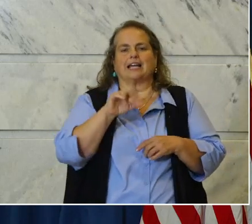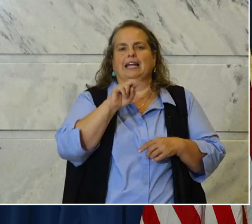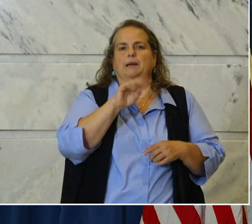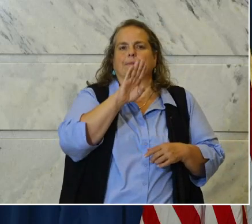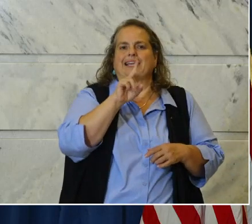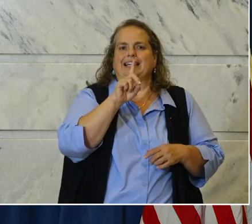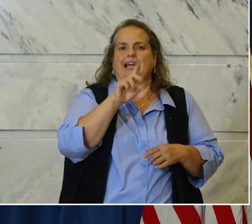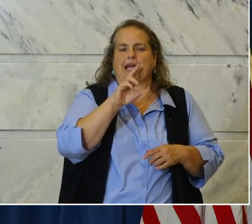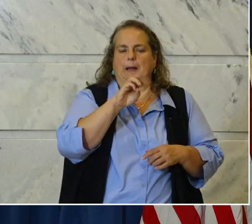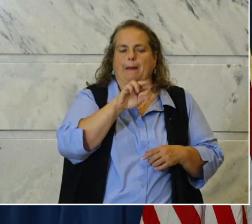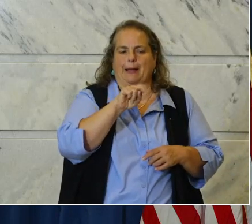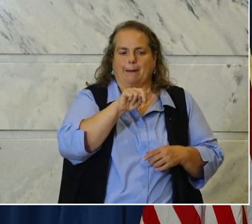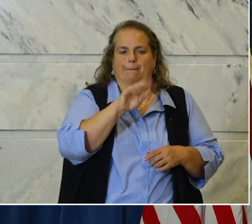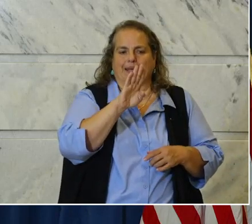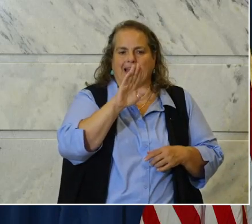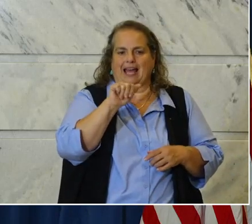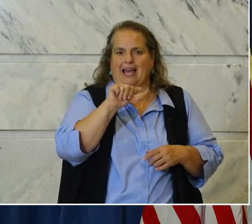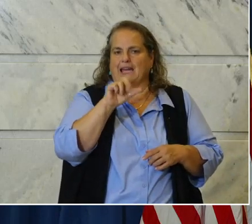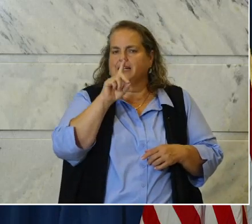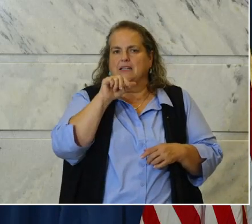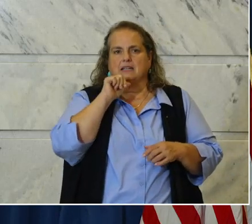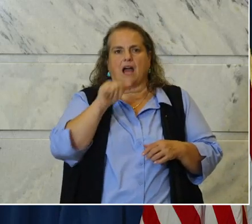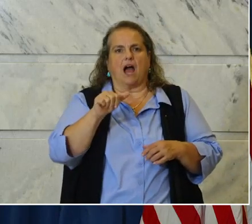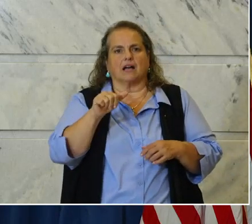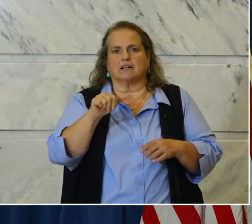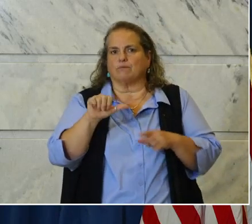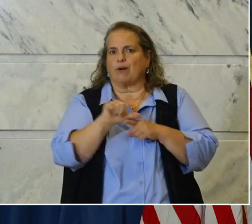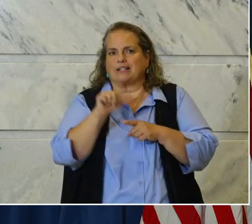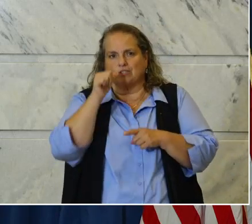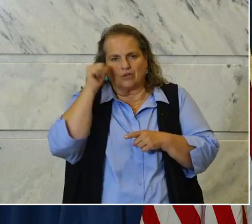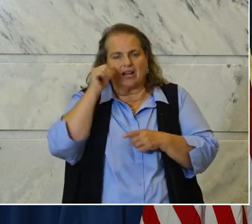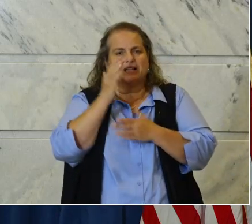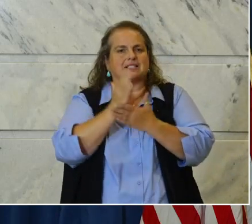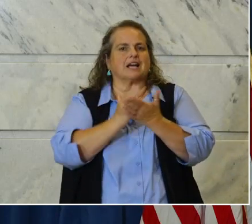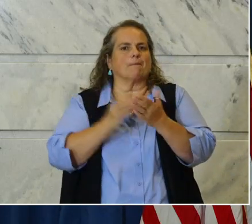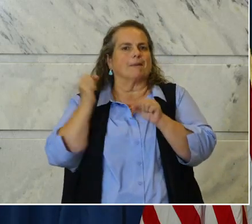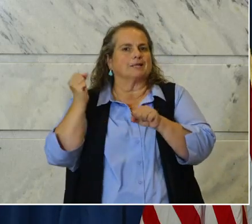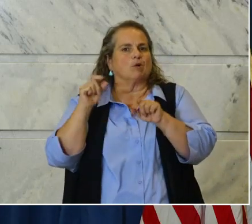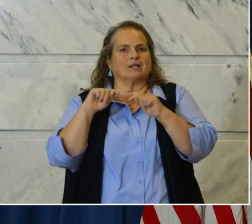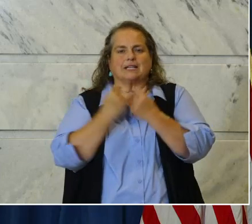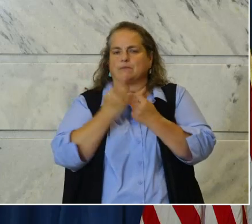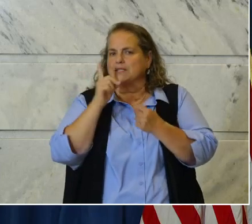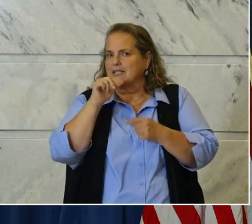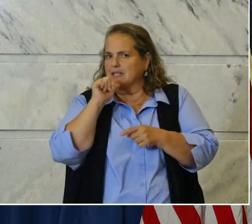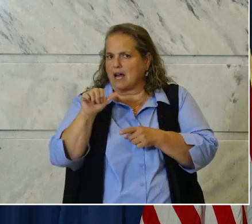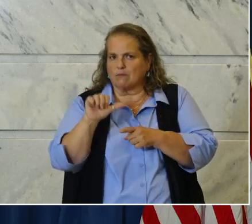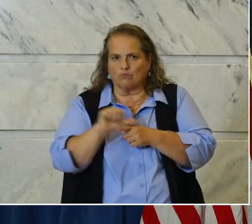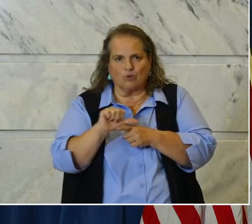not play yesterday. I think there were some Major League Baseball teams that did not.